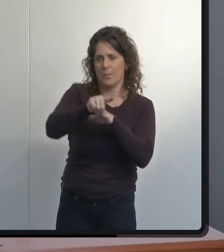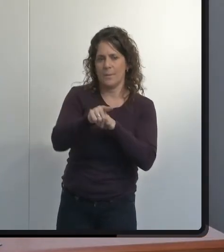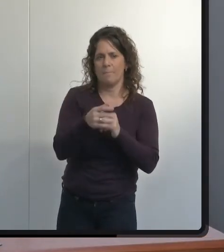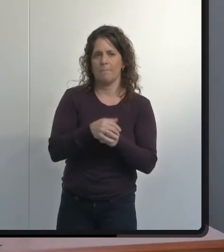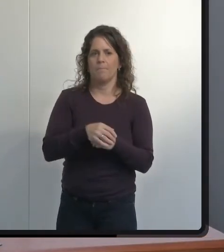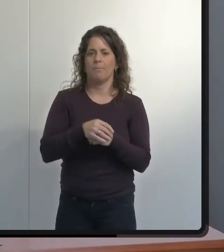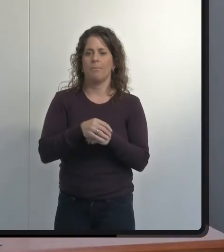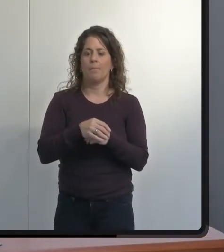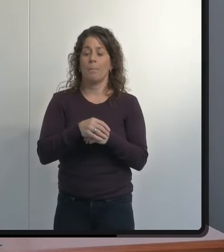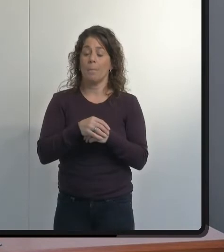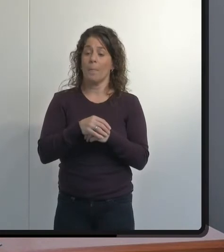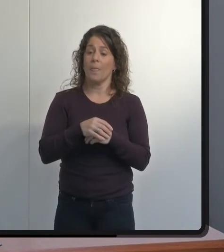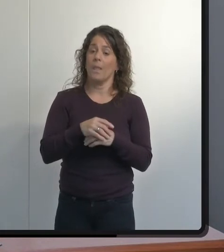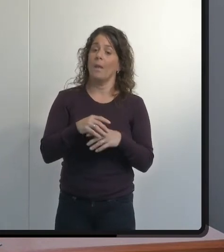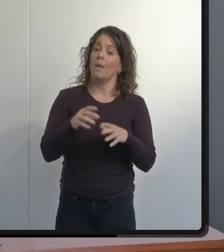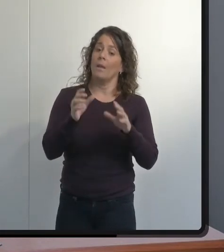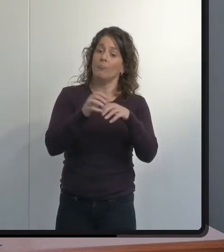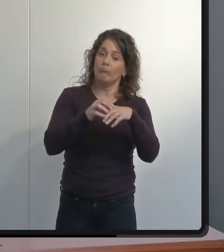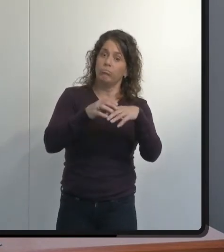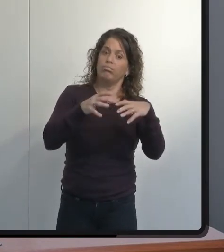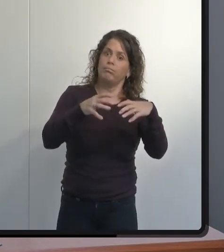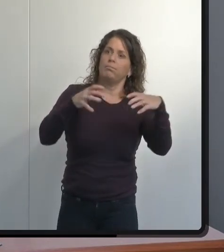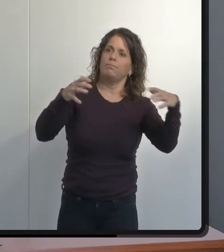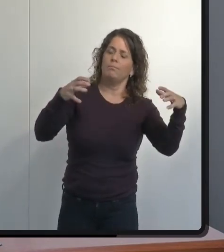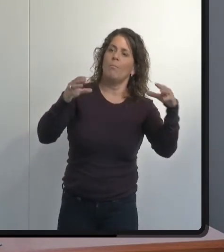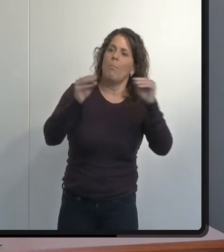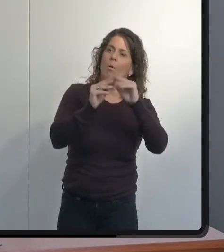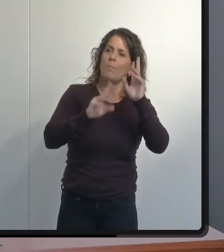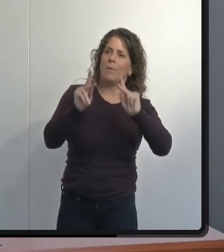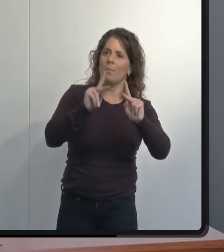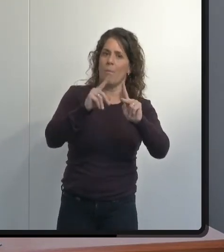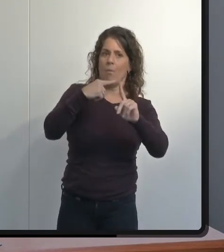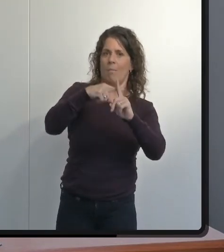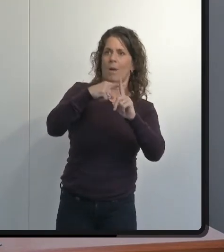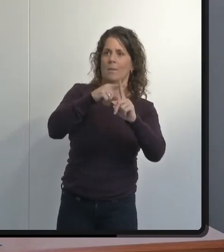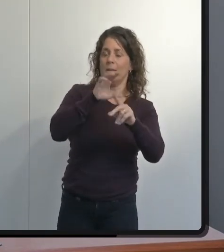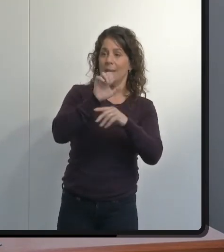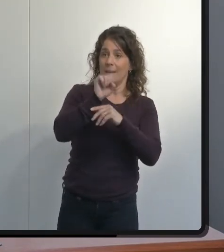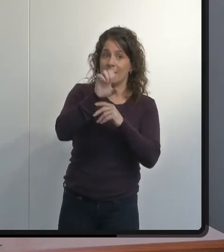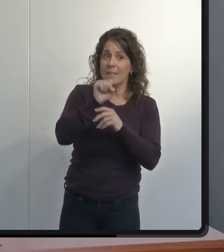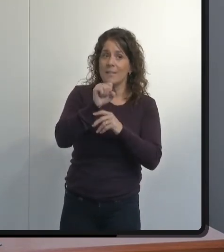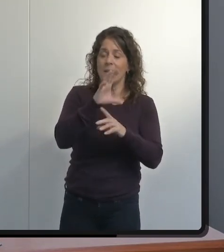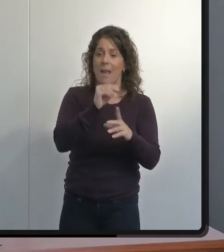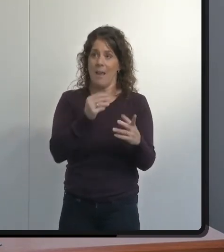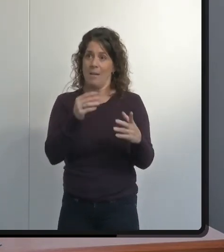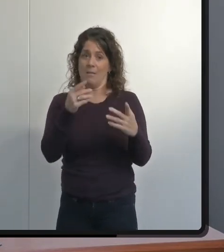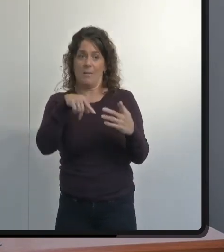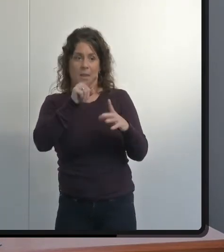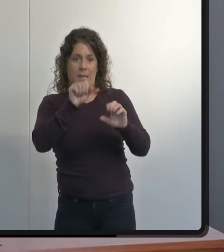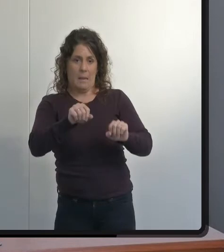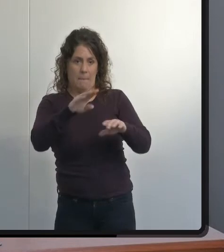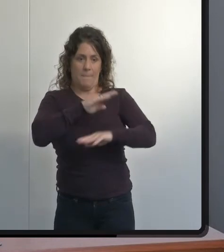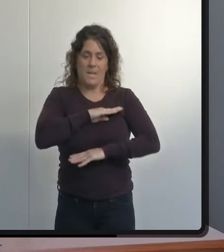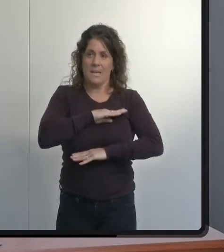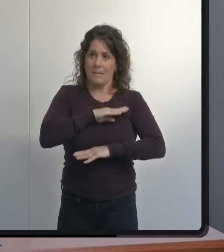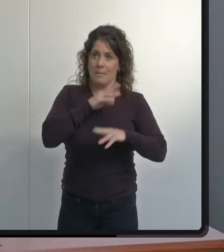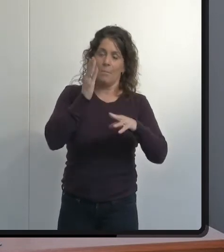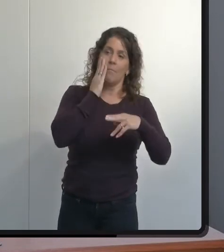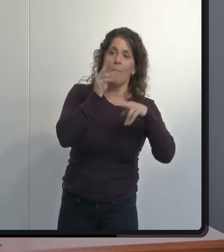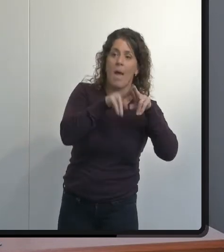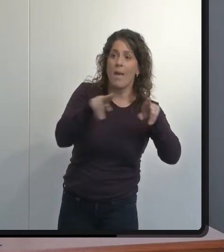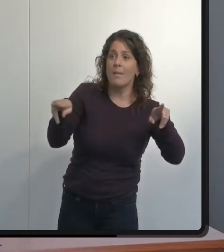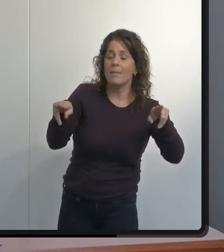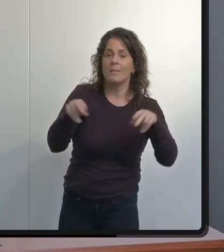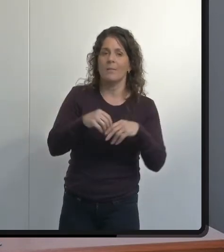to the additional patient volume on site in the medical hospital that they're looking to build within the prison grounds, certainly 22 is a